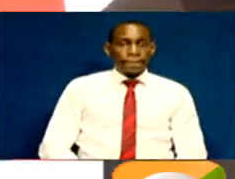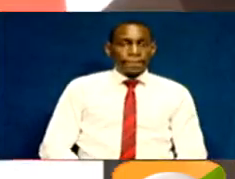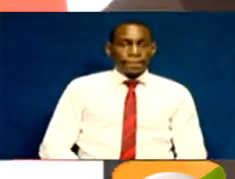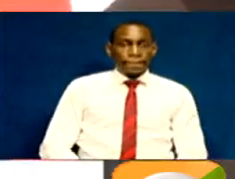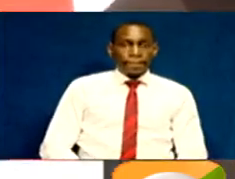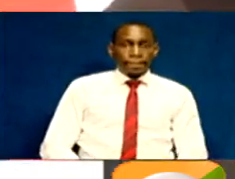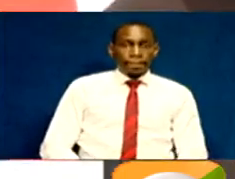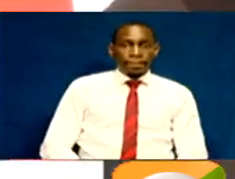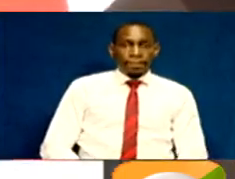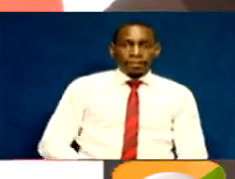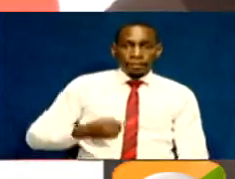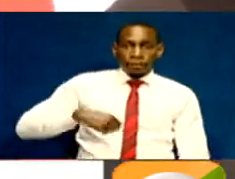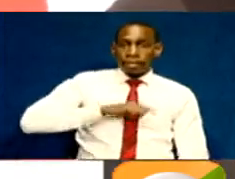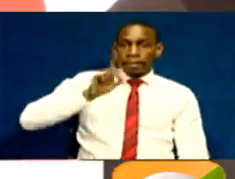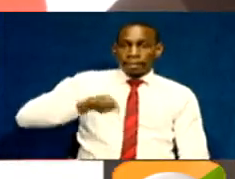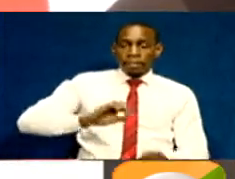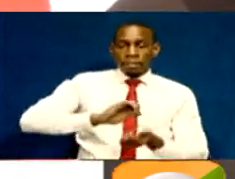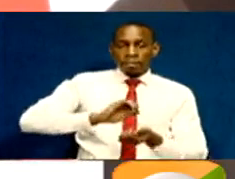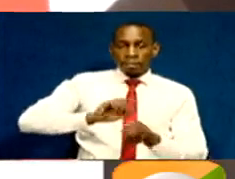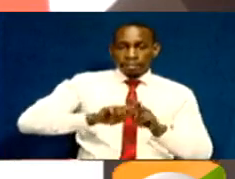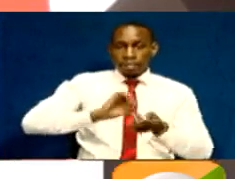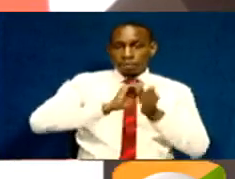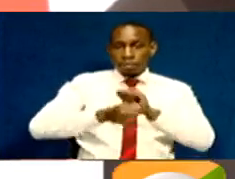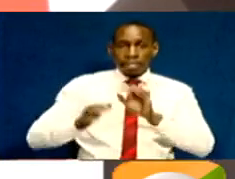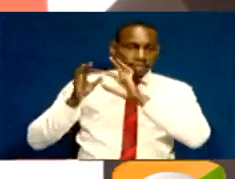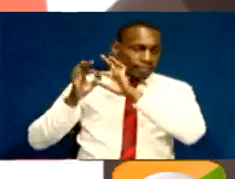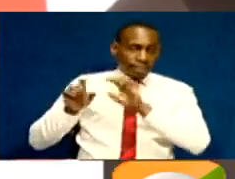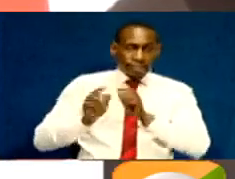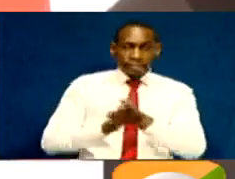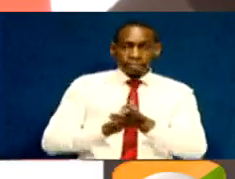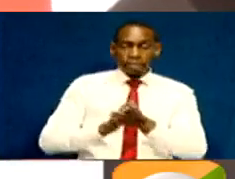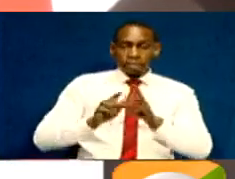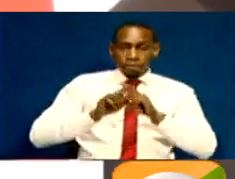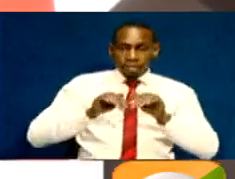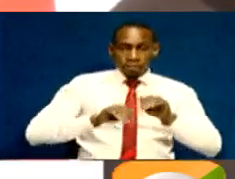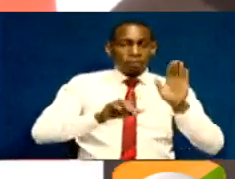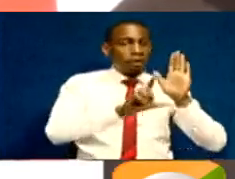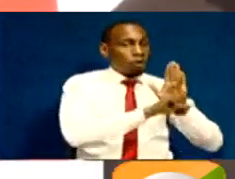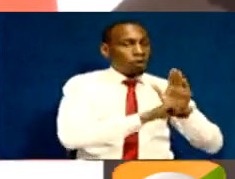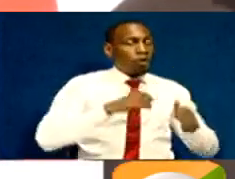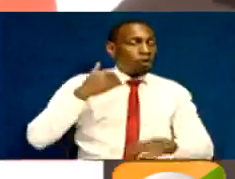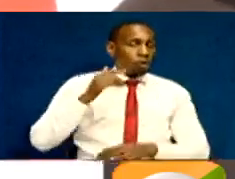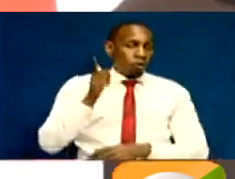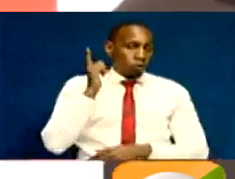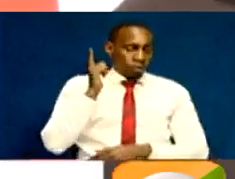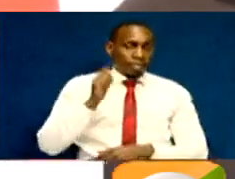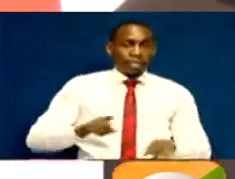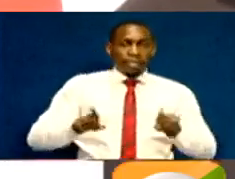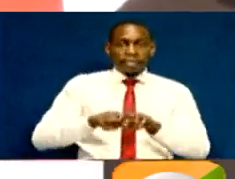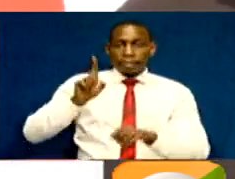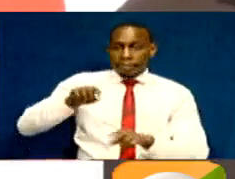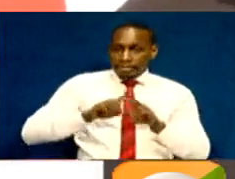We must start changing this culture and start observing the law at all times. We must